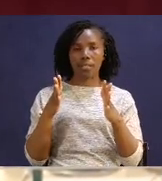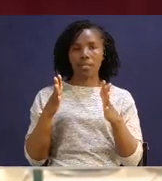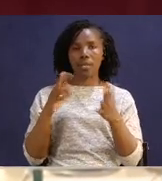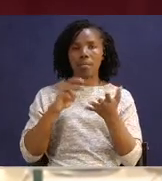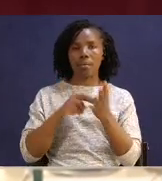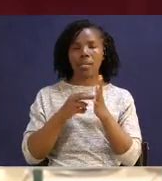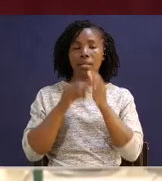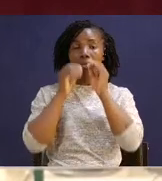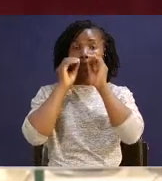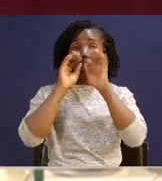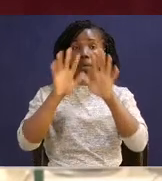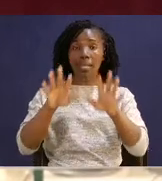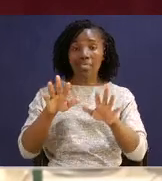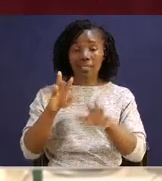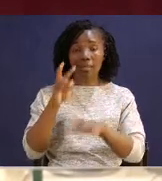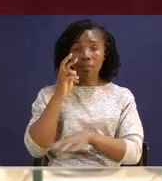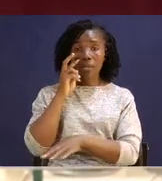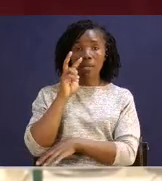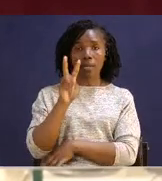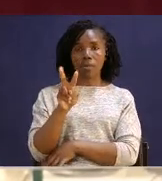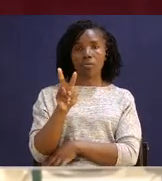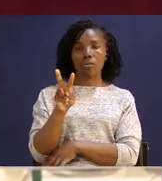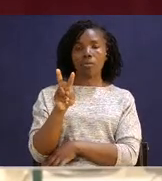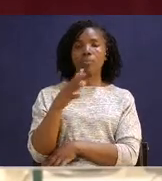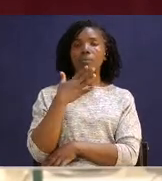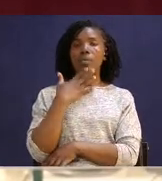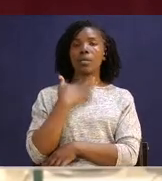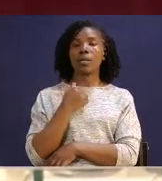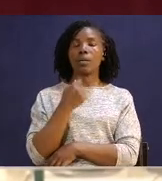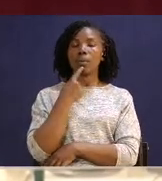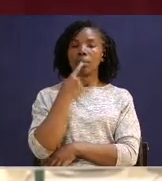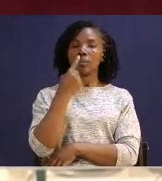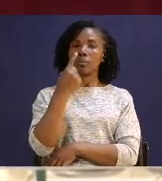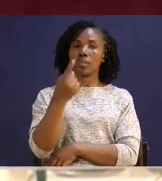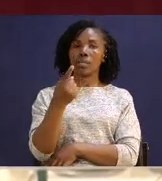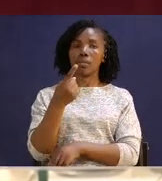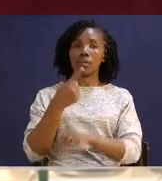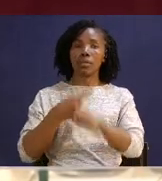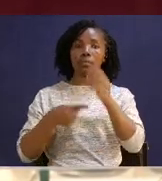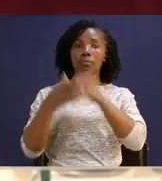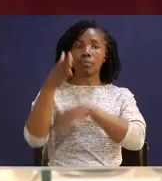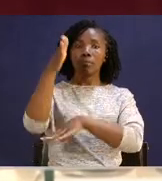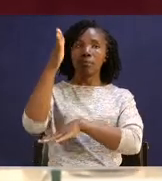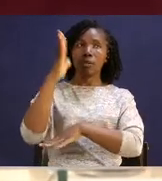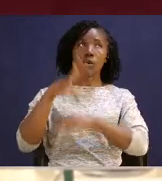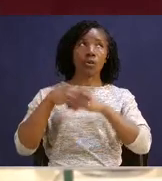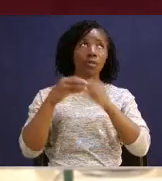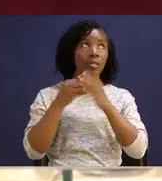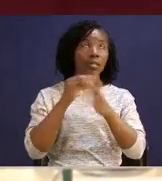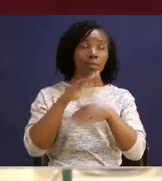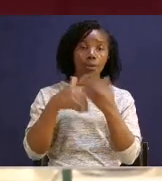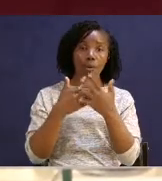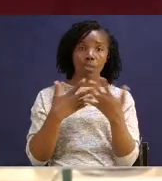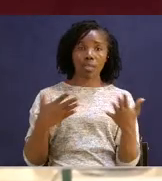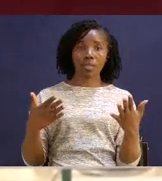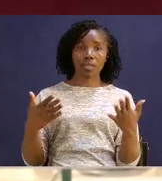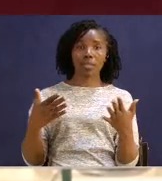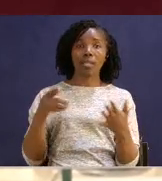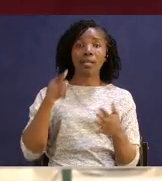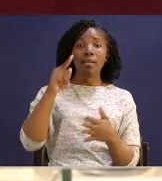he's looking at. And let me tell you this. When God created all these things, he had you in